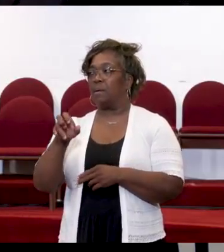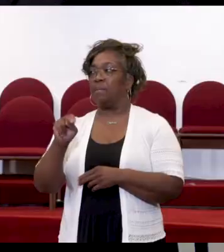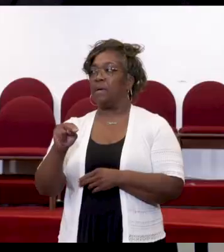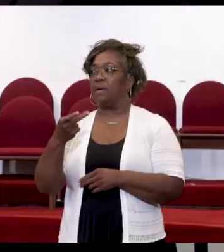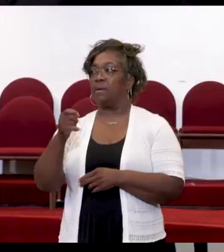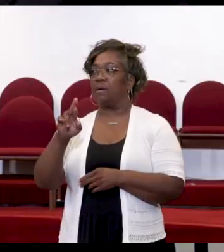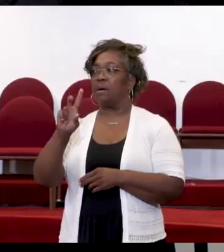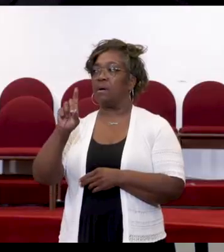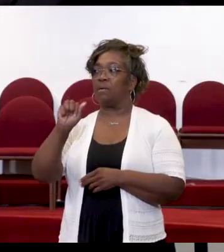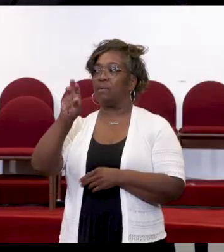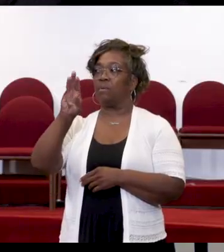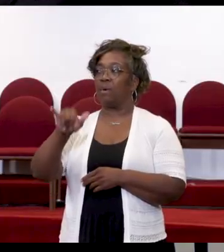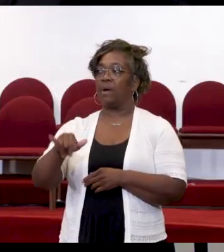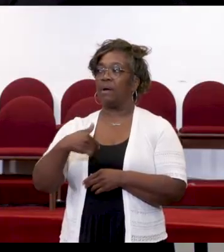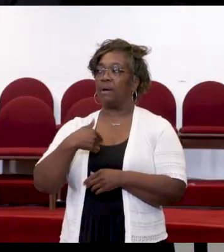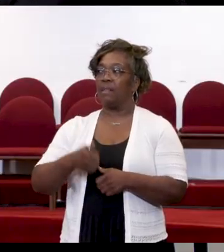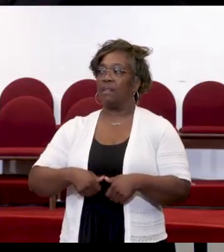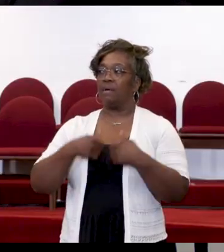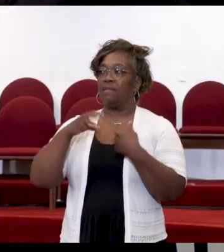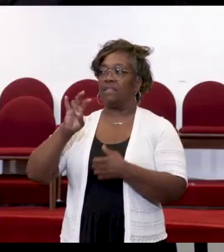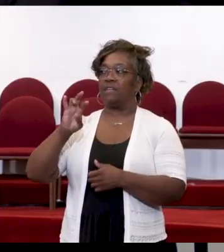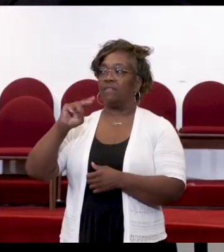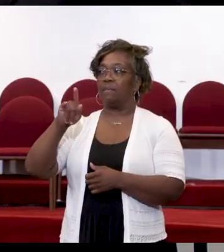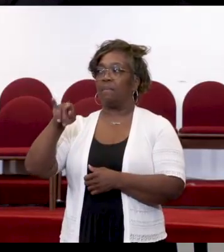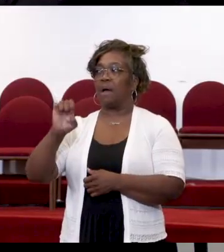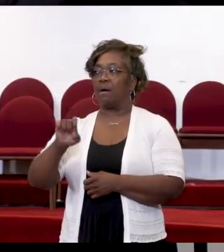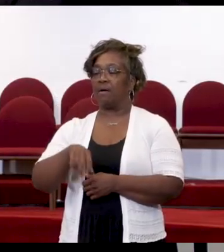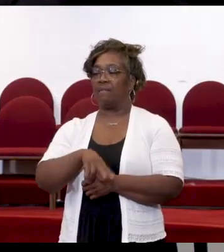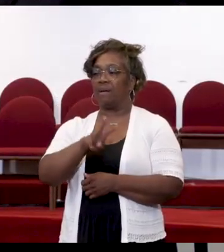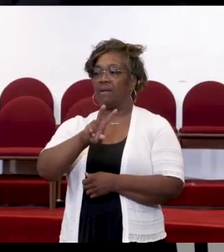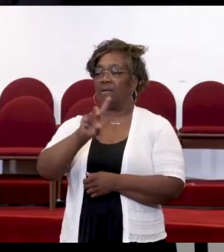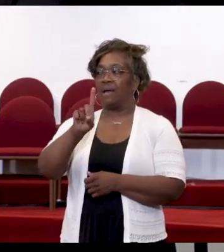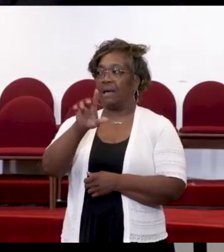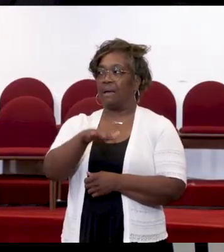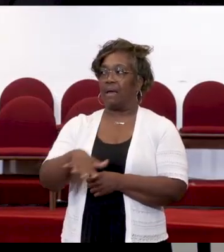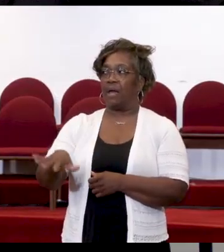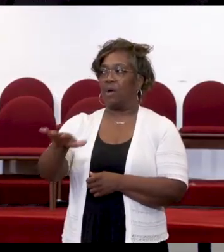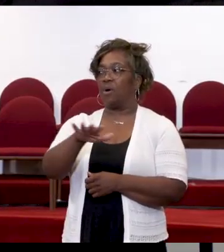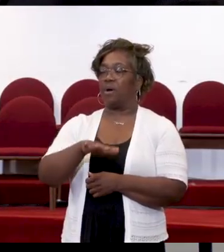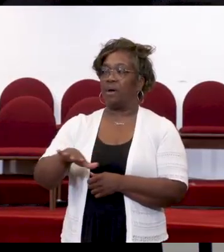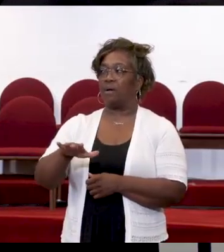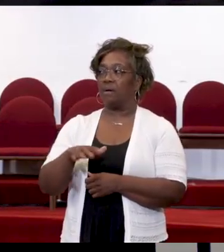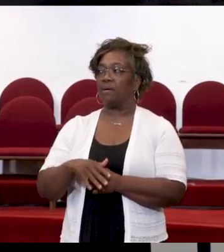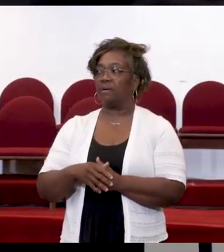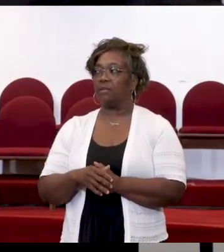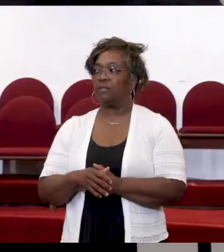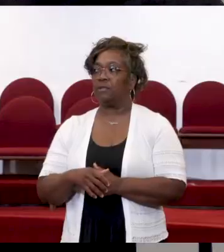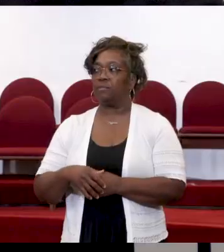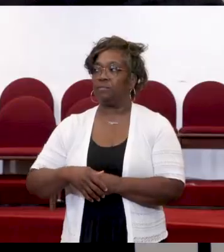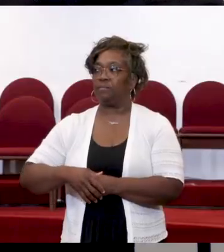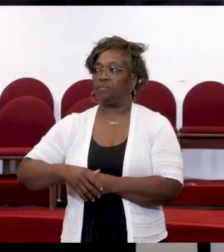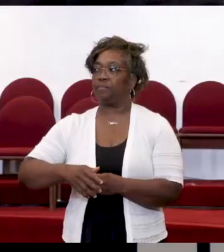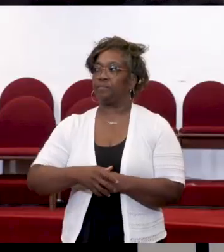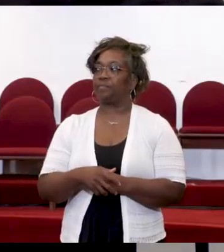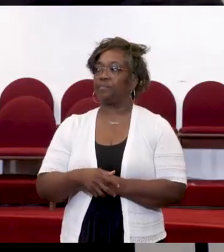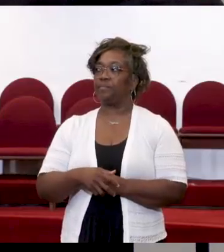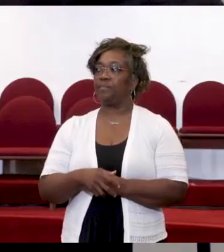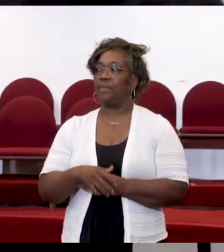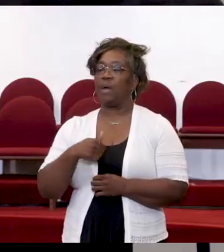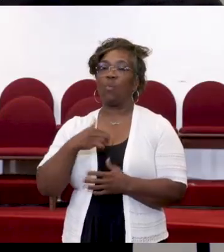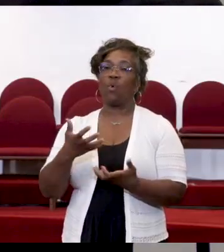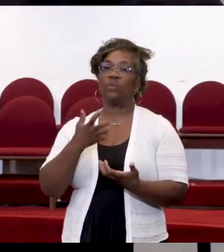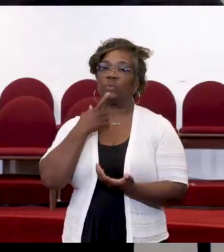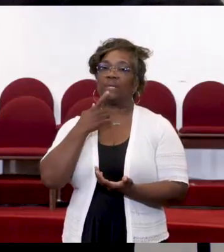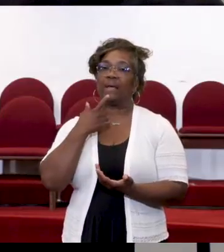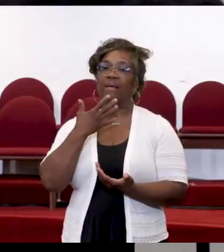the 7 Van area. Our block club is the Cary Roger Hilldale Block Club. And I'd just like to come and say thank